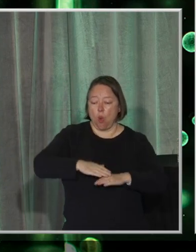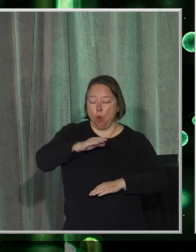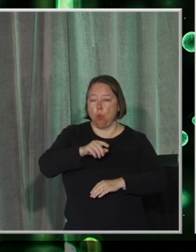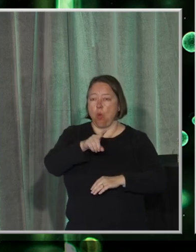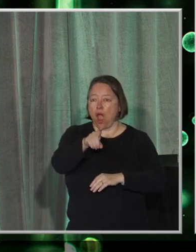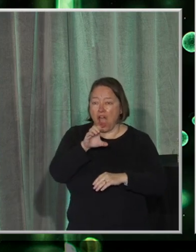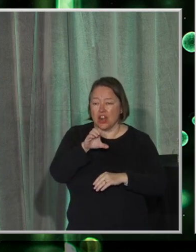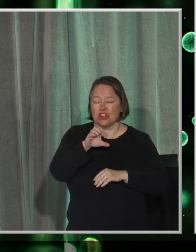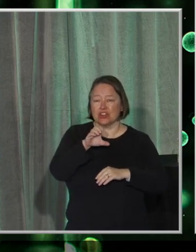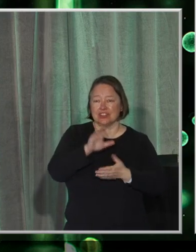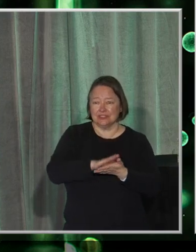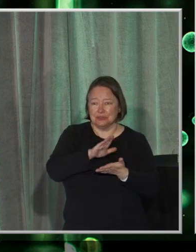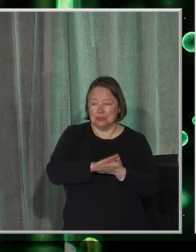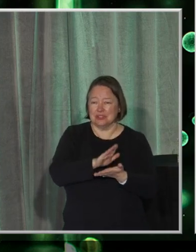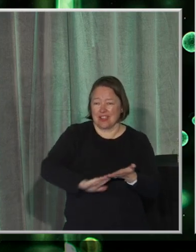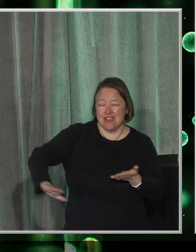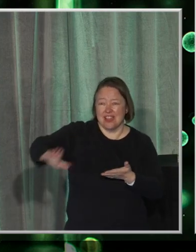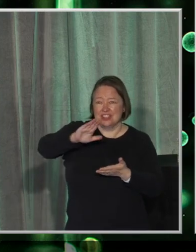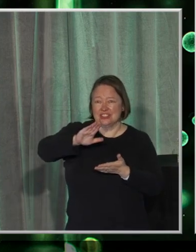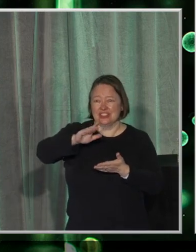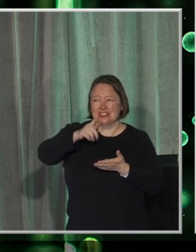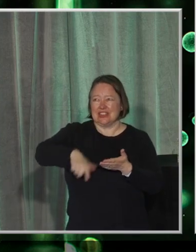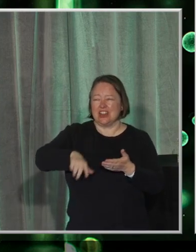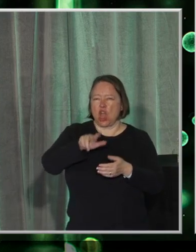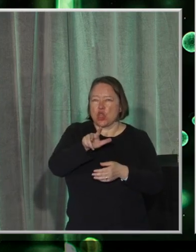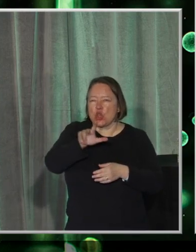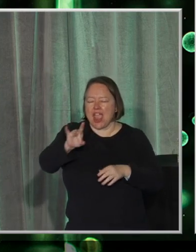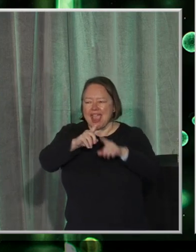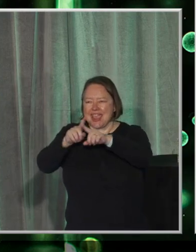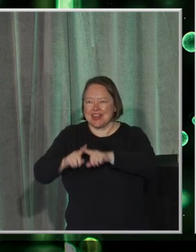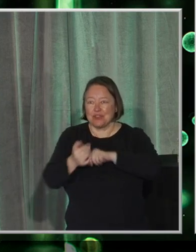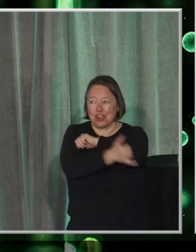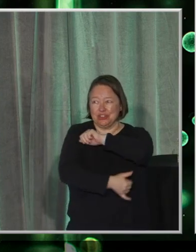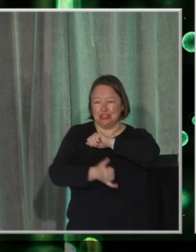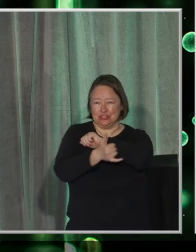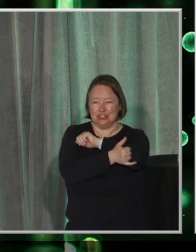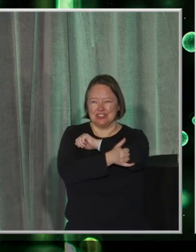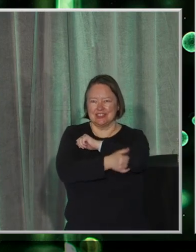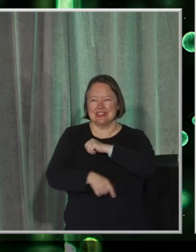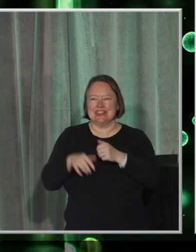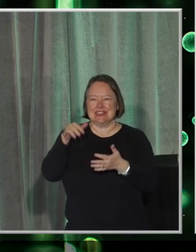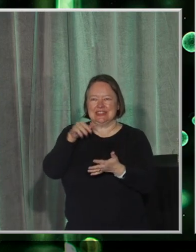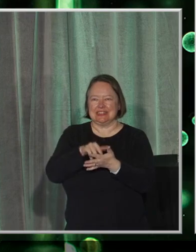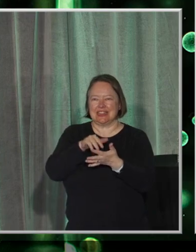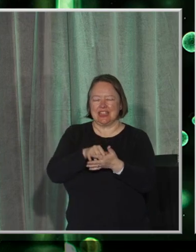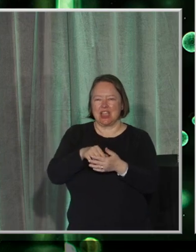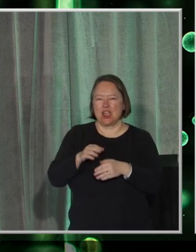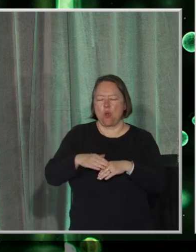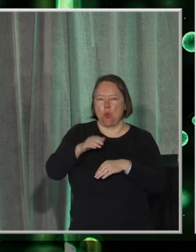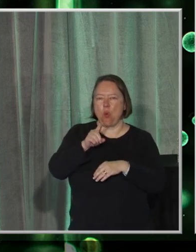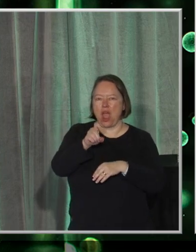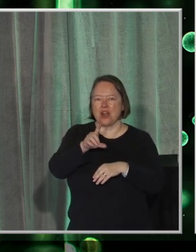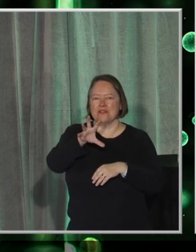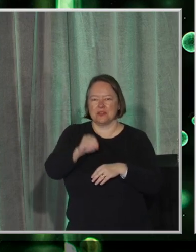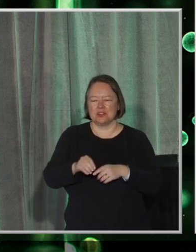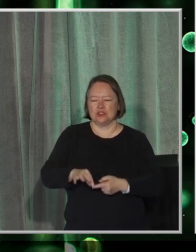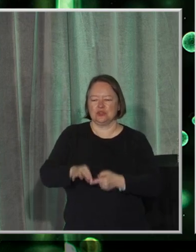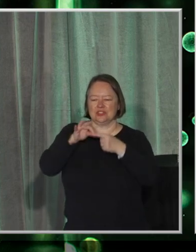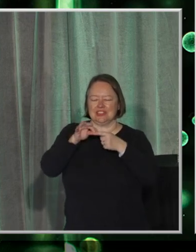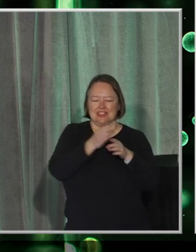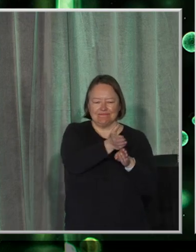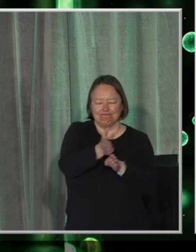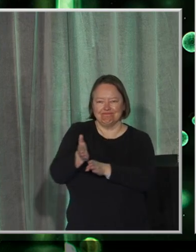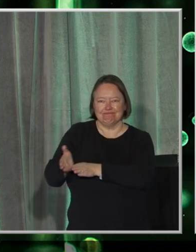100 academic institutions in 38 different countries, studying over 150 unique